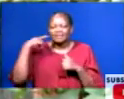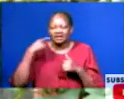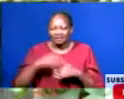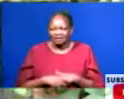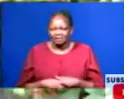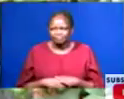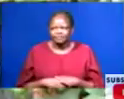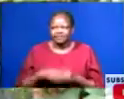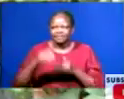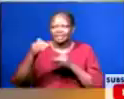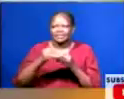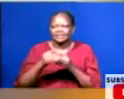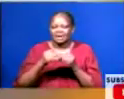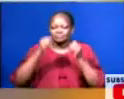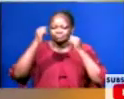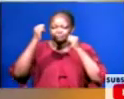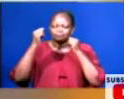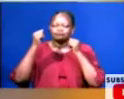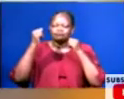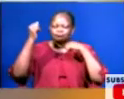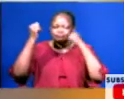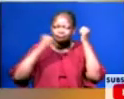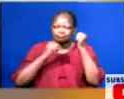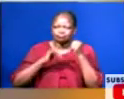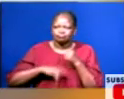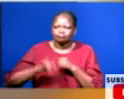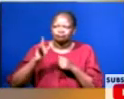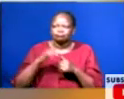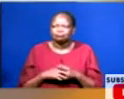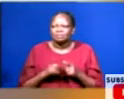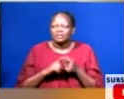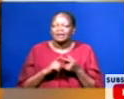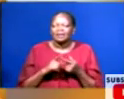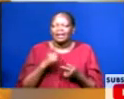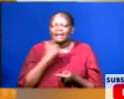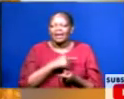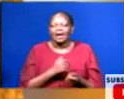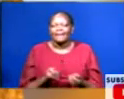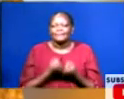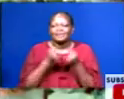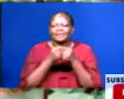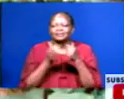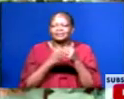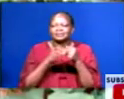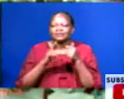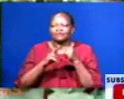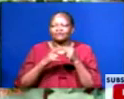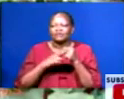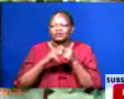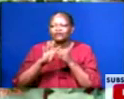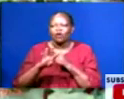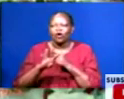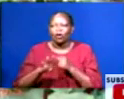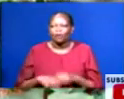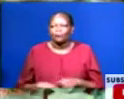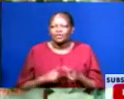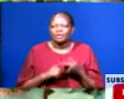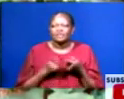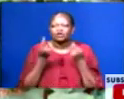just next to the Air Force. Eventually, Waithaka's luck came in 1974. So I actually